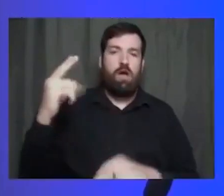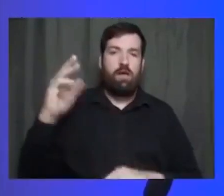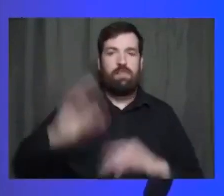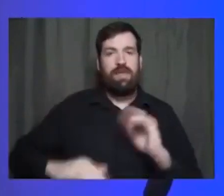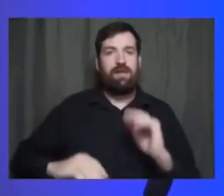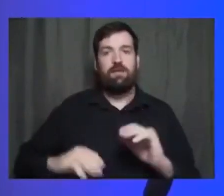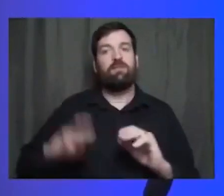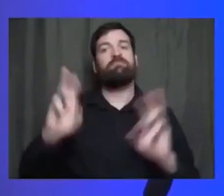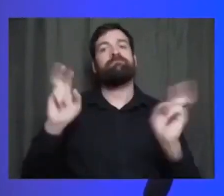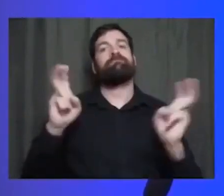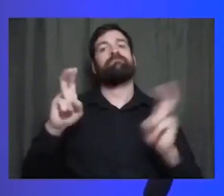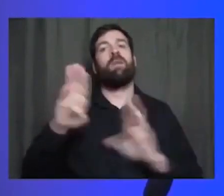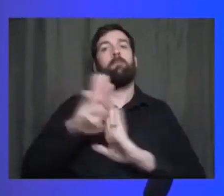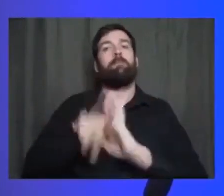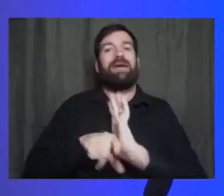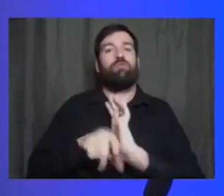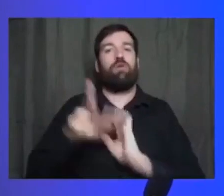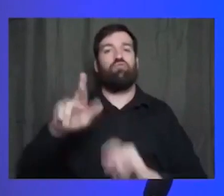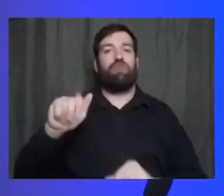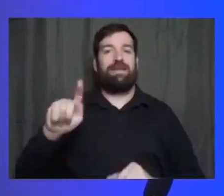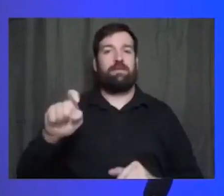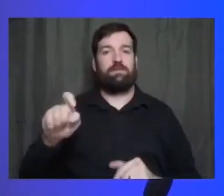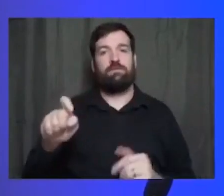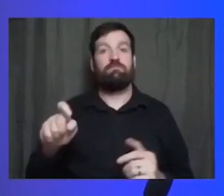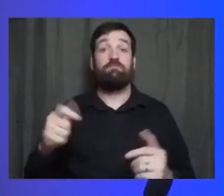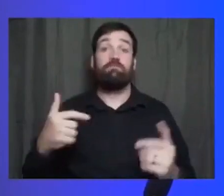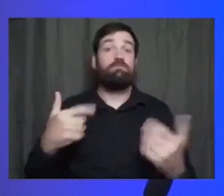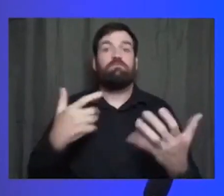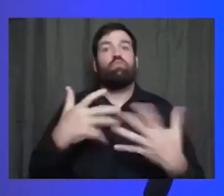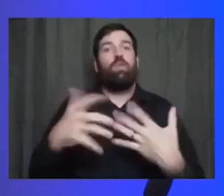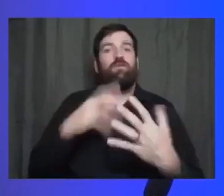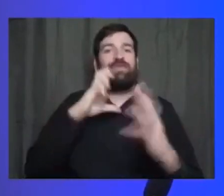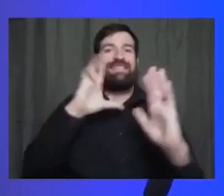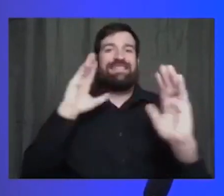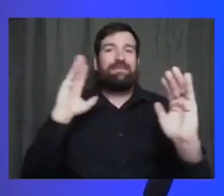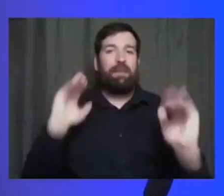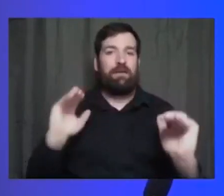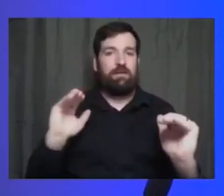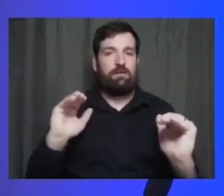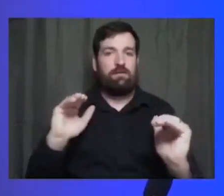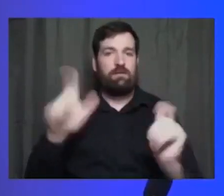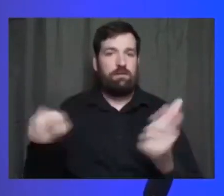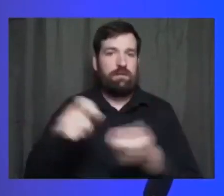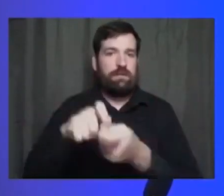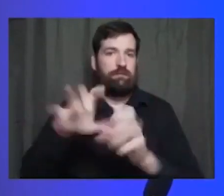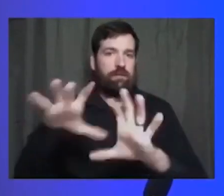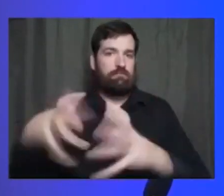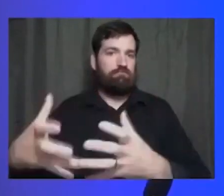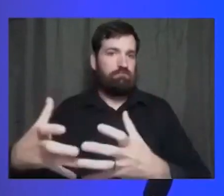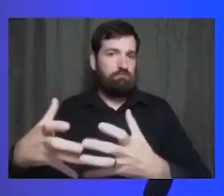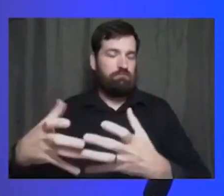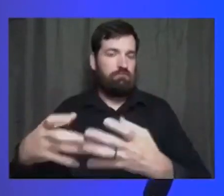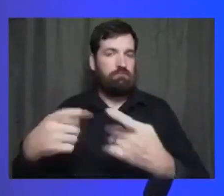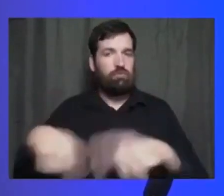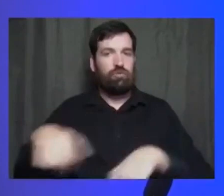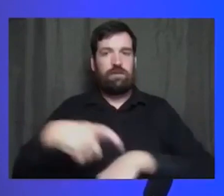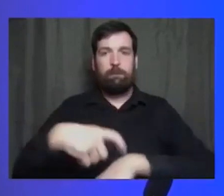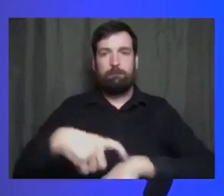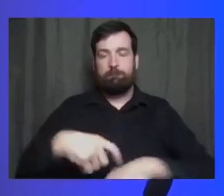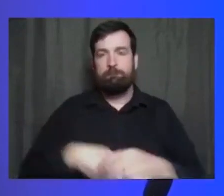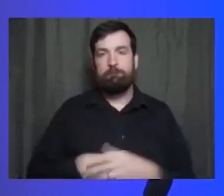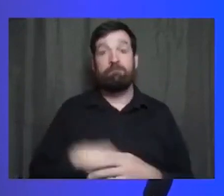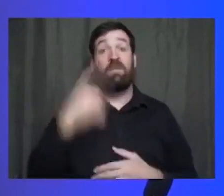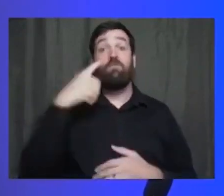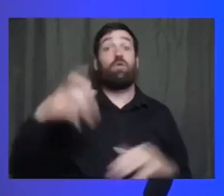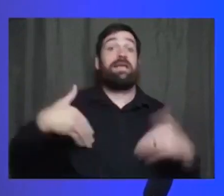what is expected in a community at a given time of year in young boys, so kind